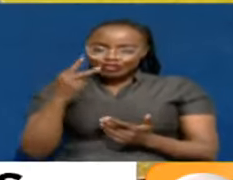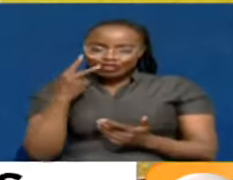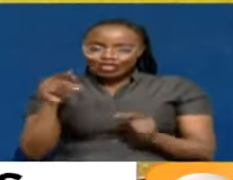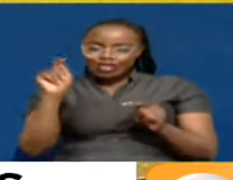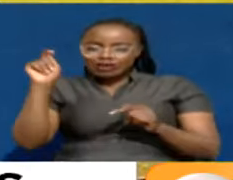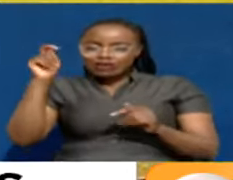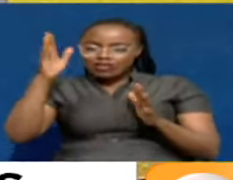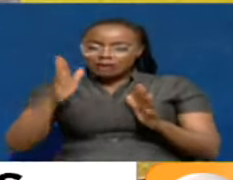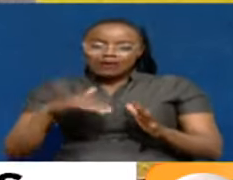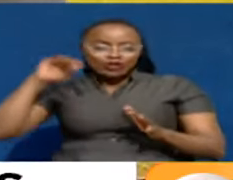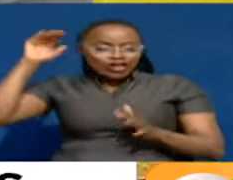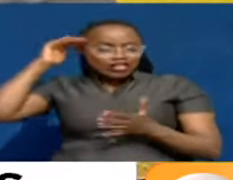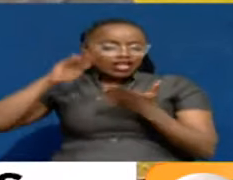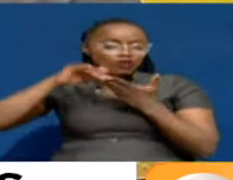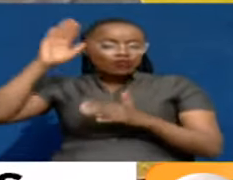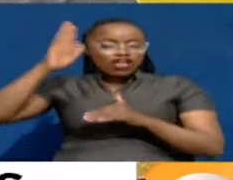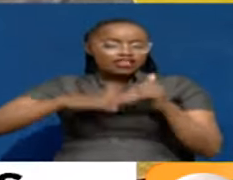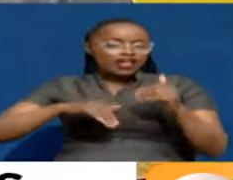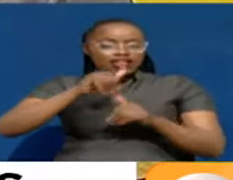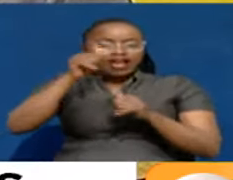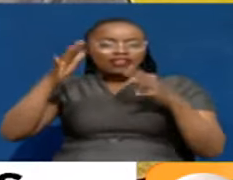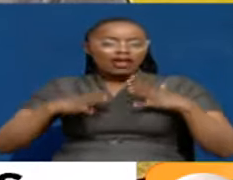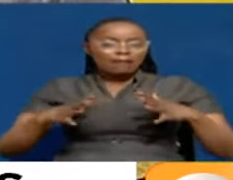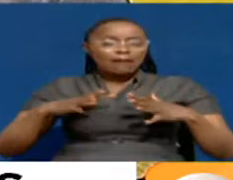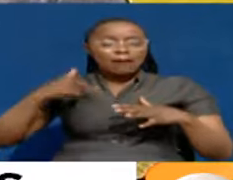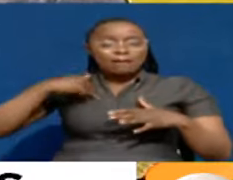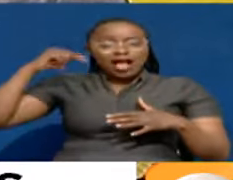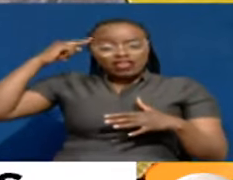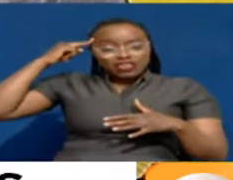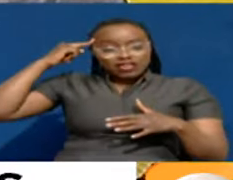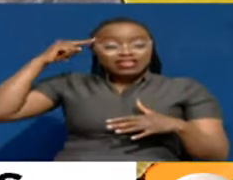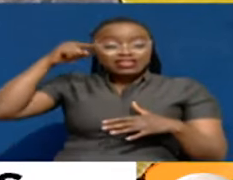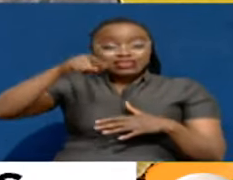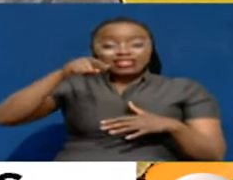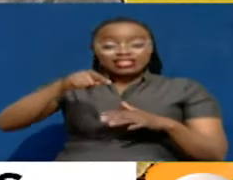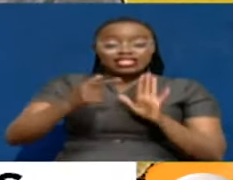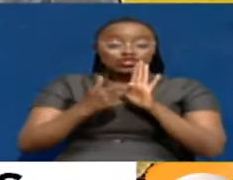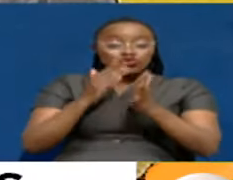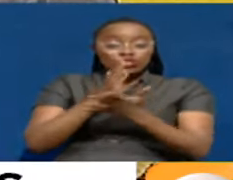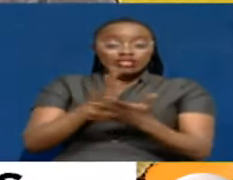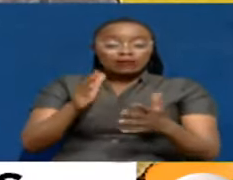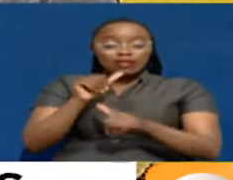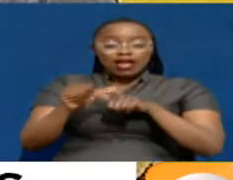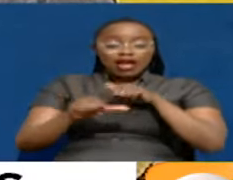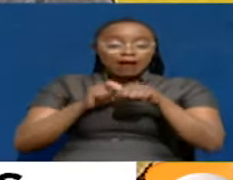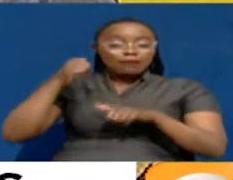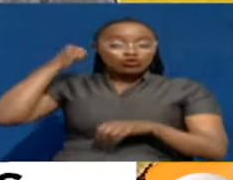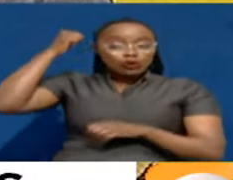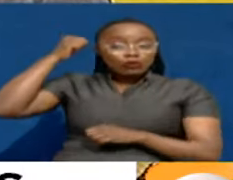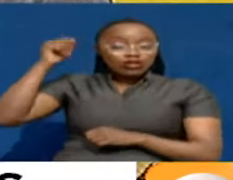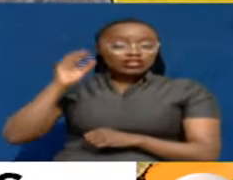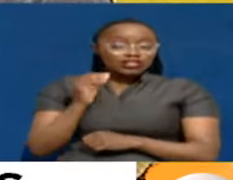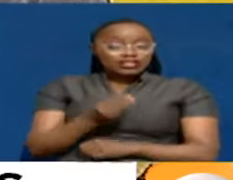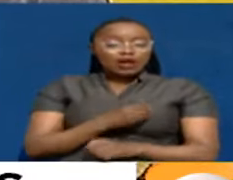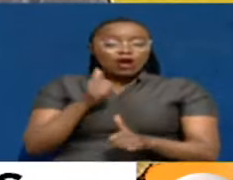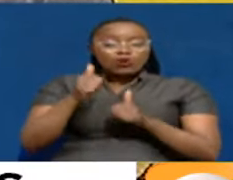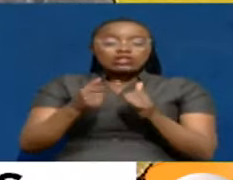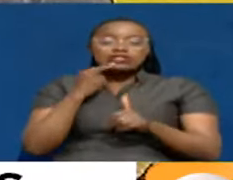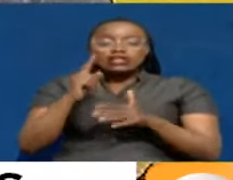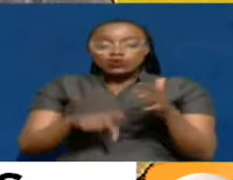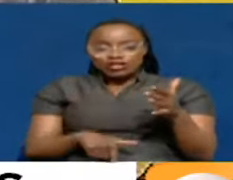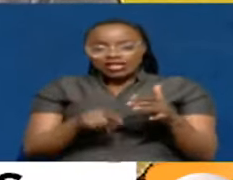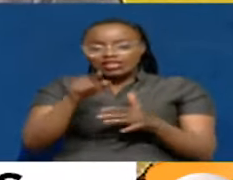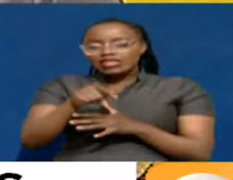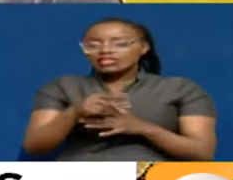who the president listens to more than the rest. I mean, I think it really says something about our politics, which is, to say the